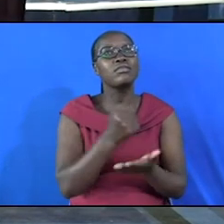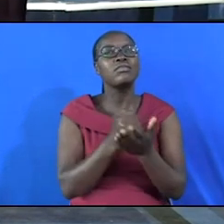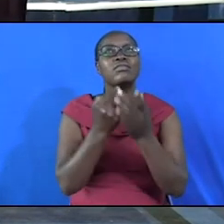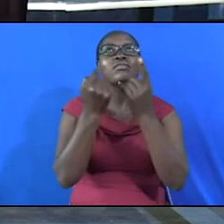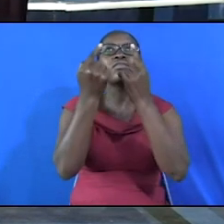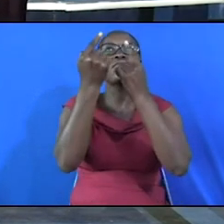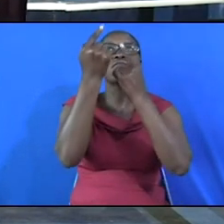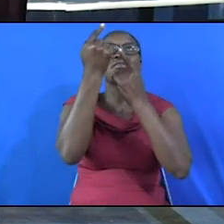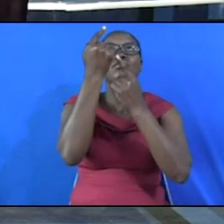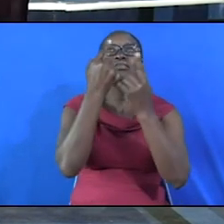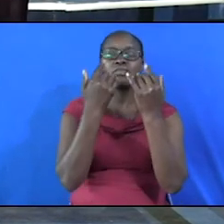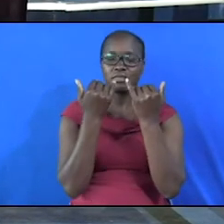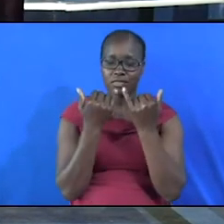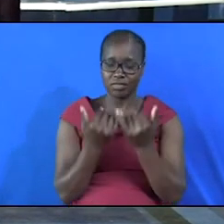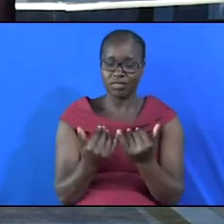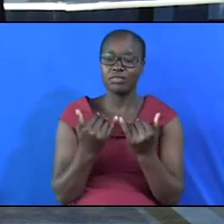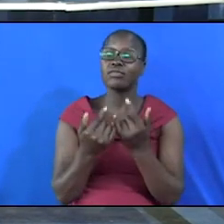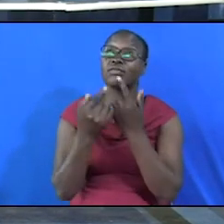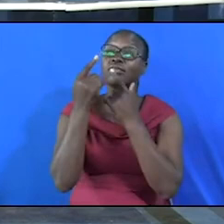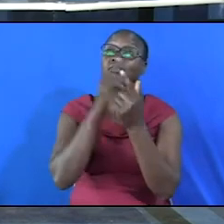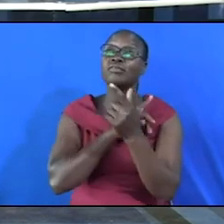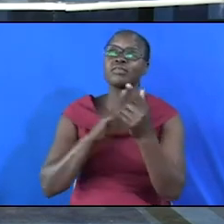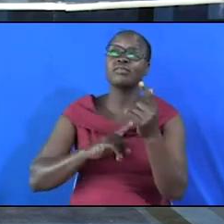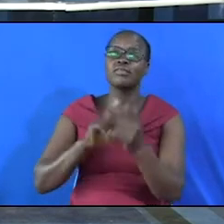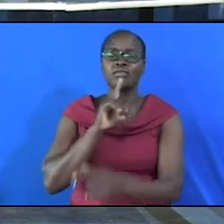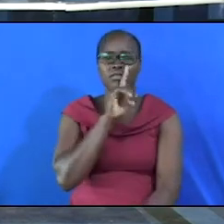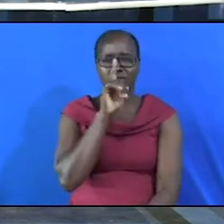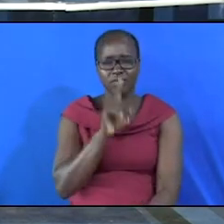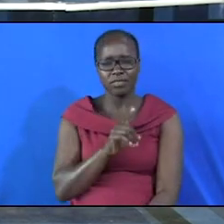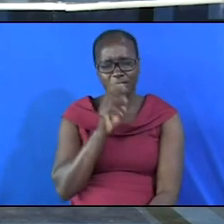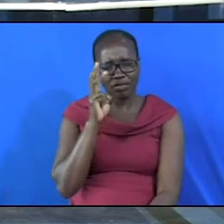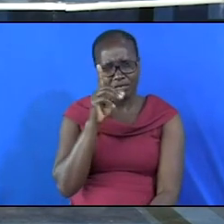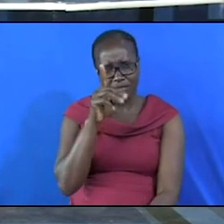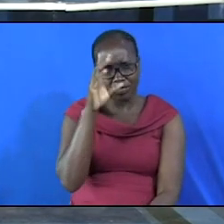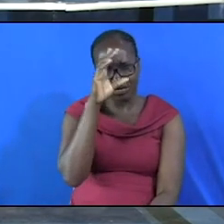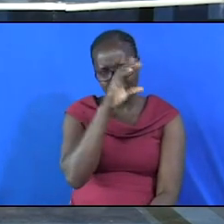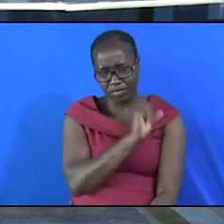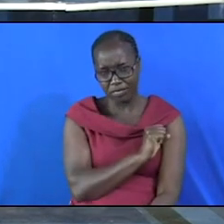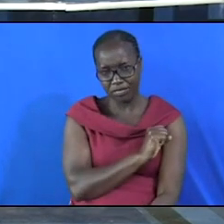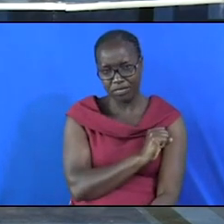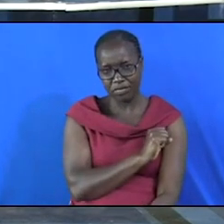come on, come Lord, come Lord. The question is,